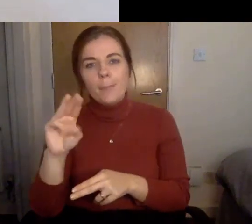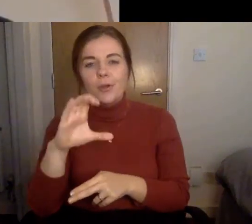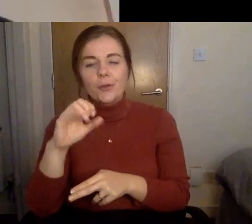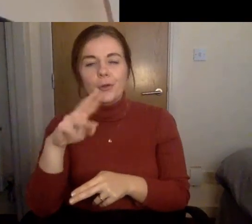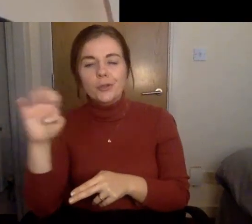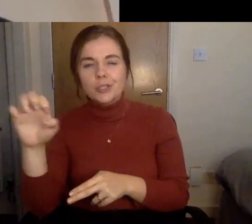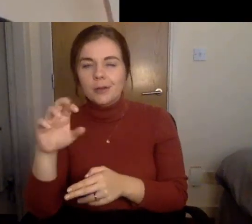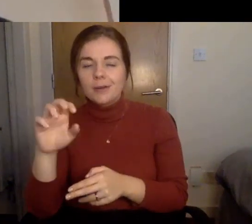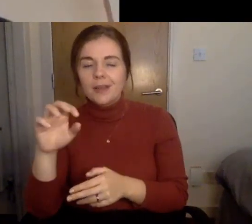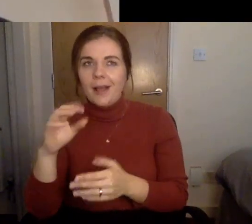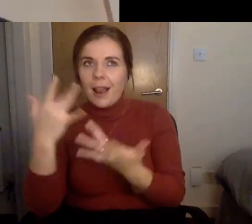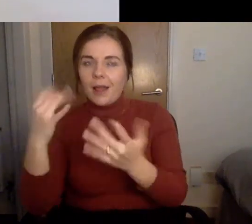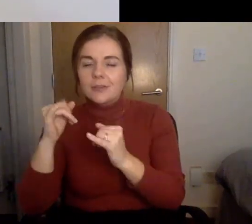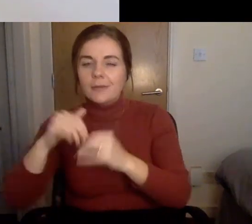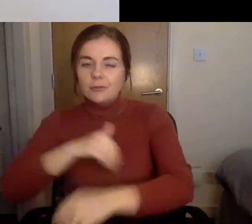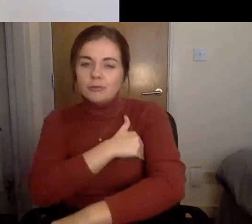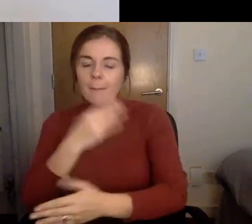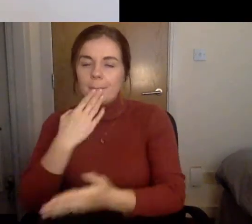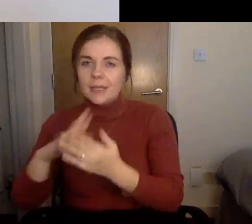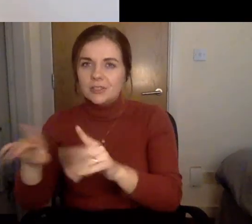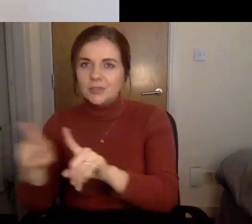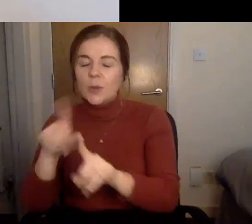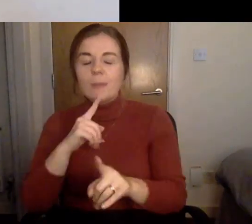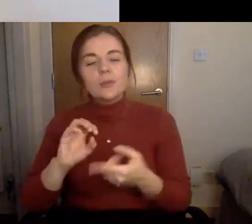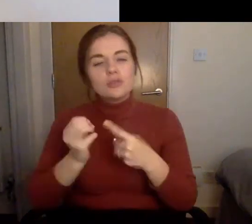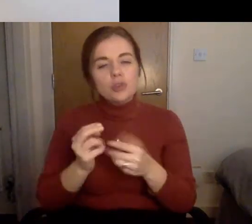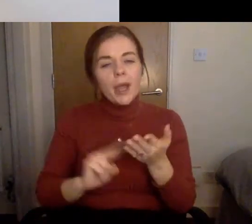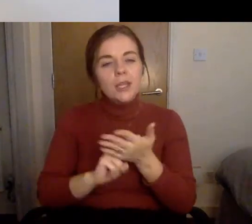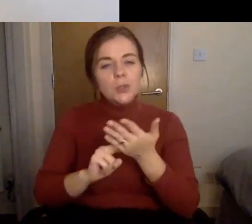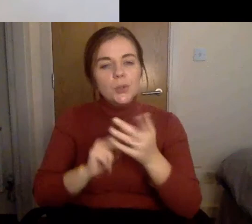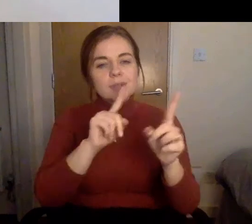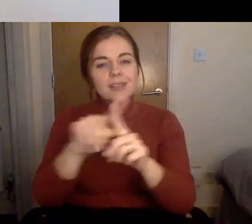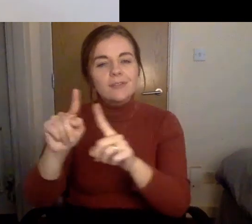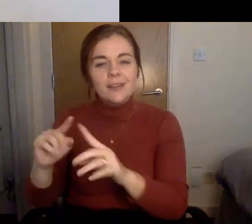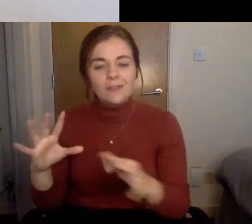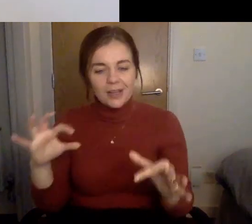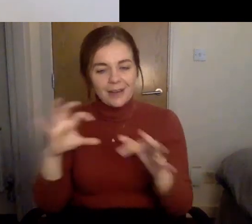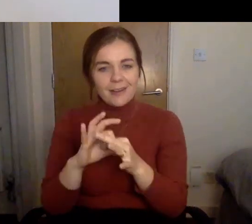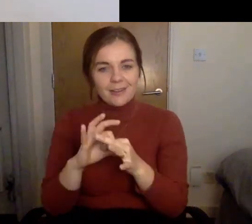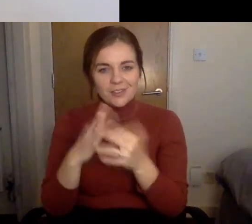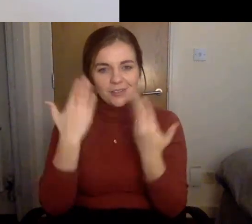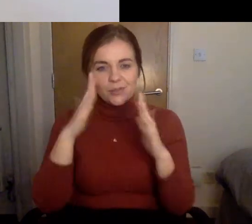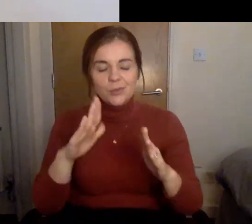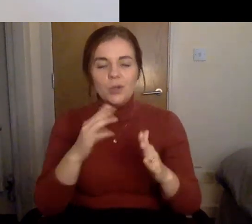lots of, you know, so kind of trying to get a way in that way, I think, can be really powerful.